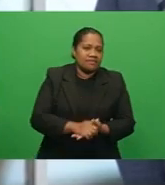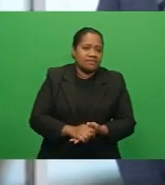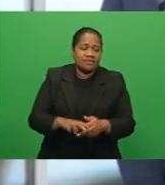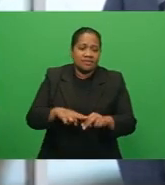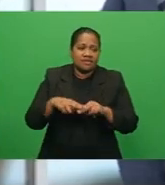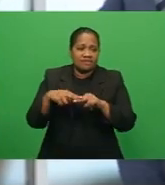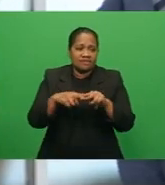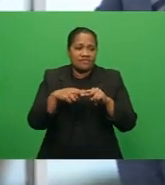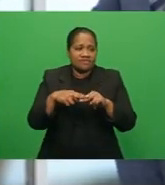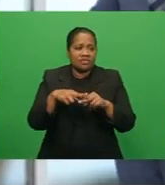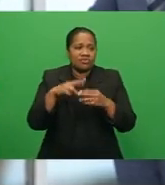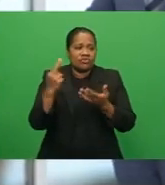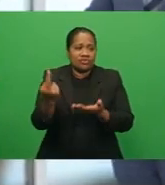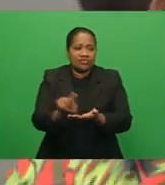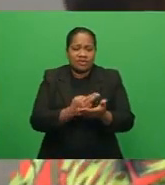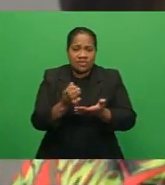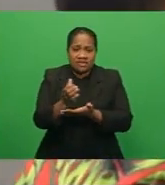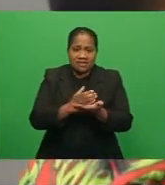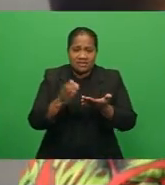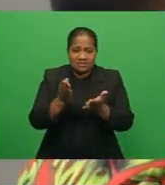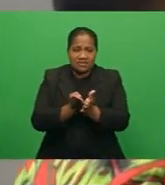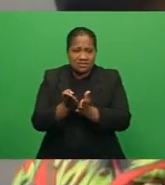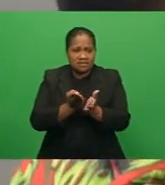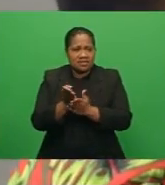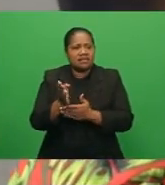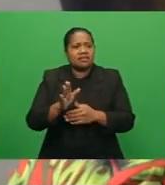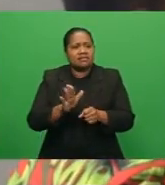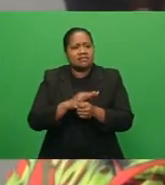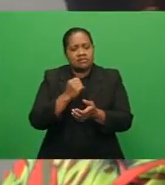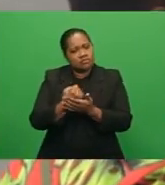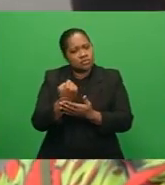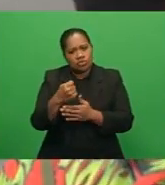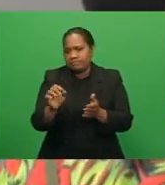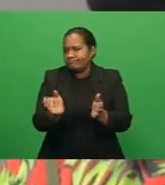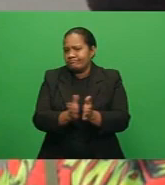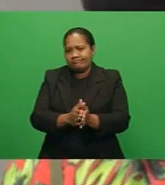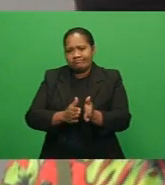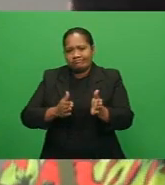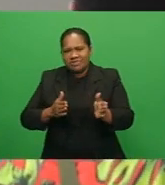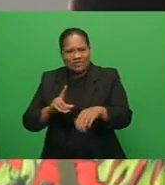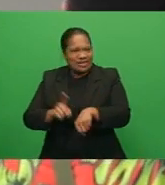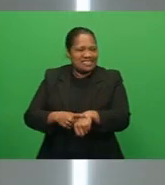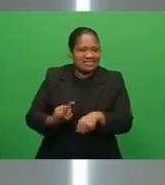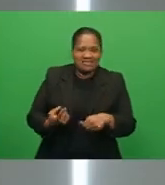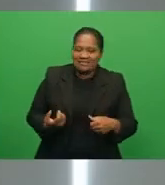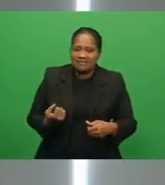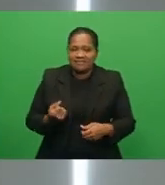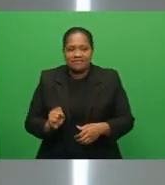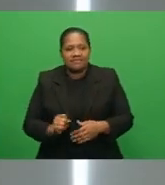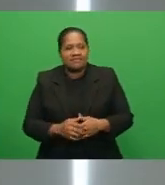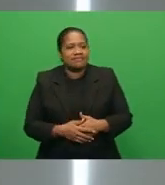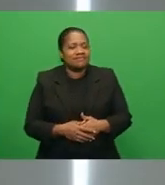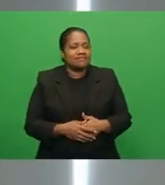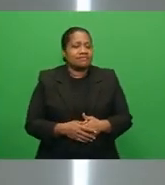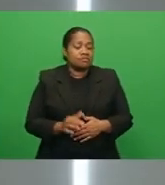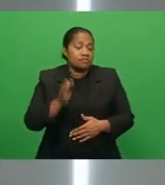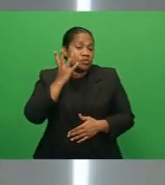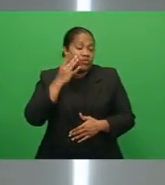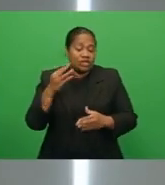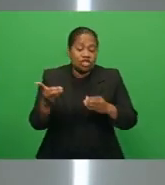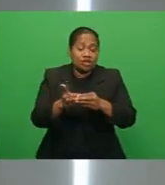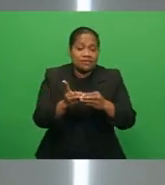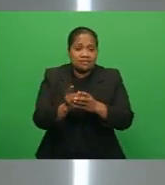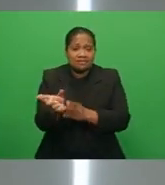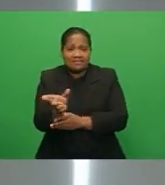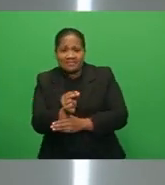which facilitates the scheme, has assured there will be no delays. FRCS, once the documentation is done,